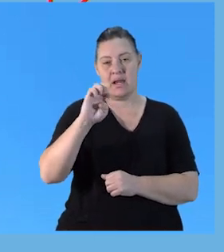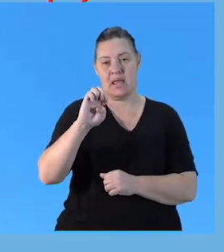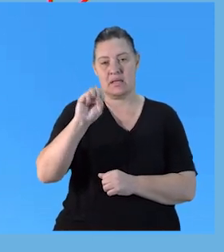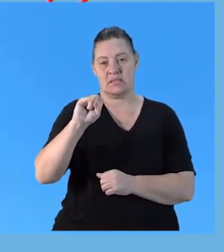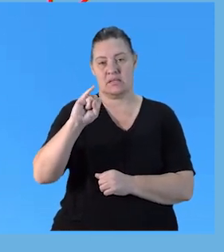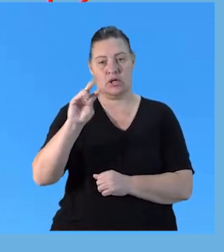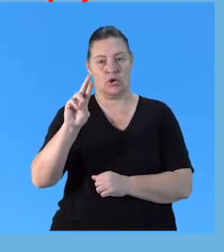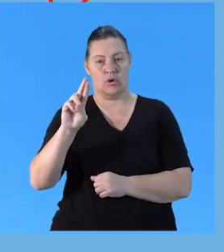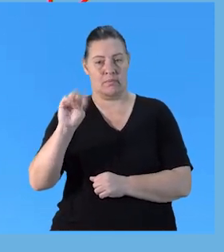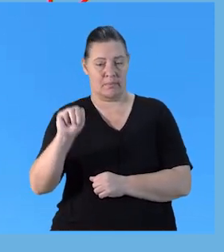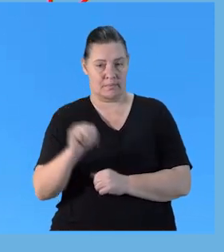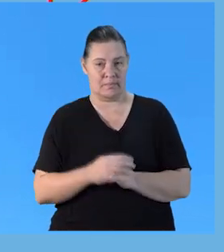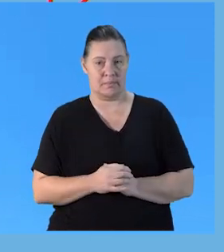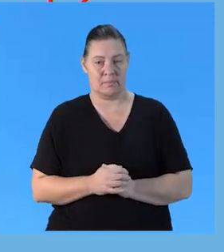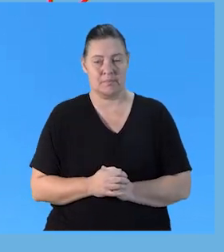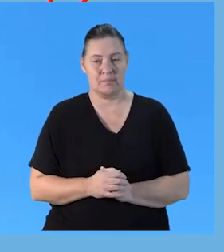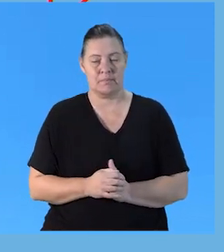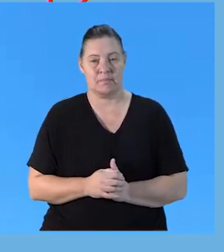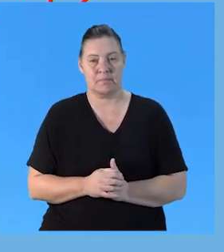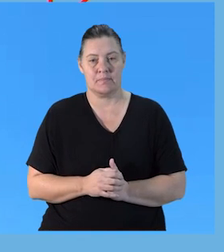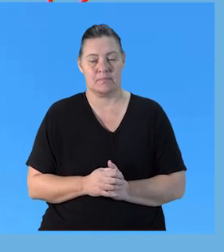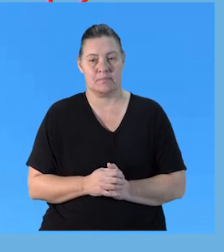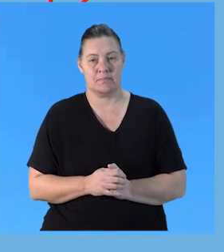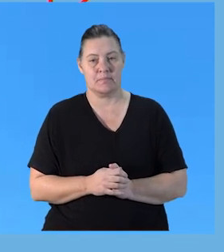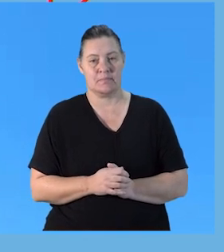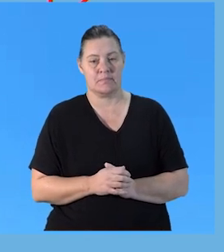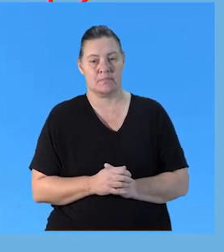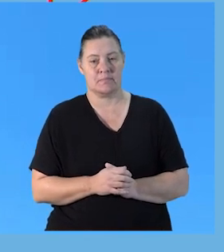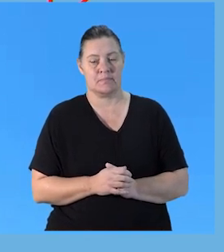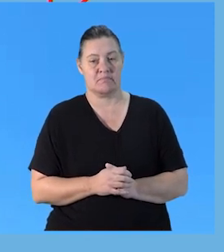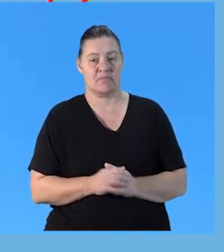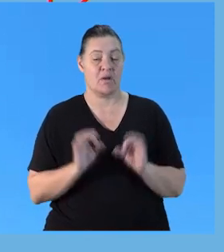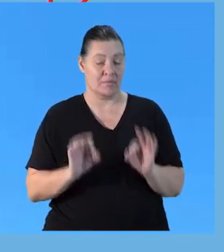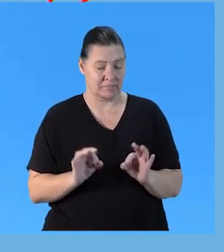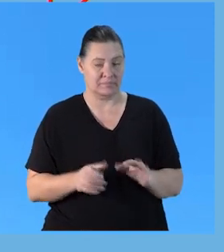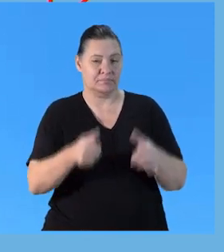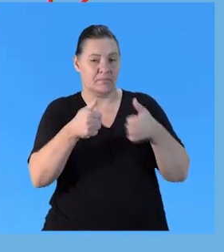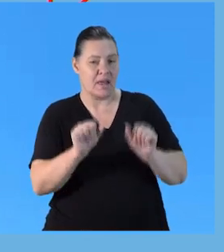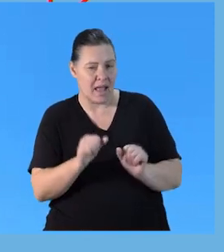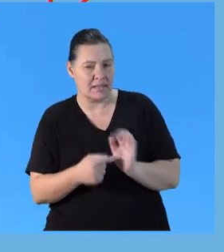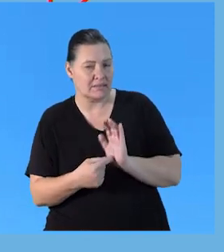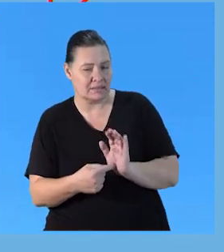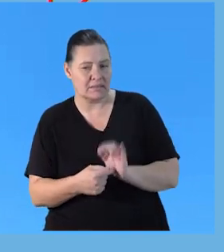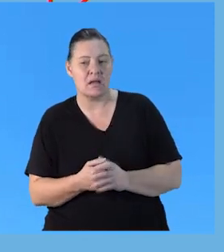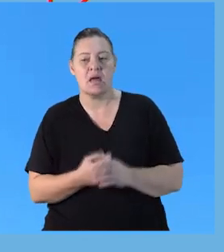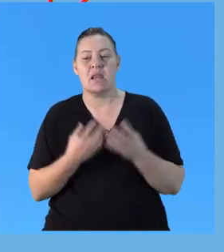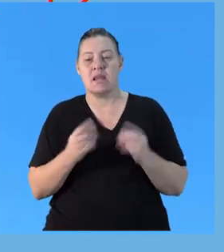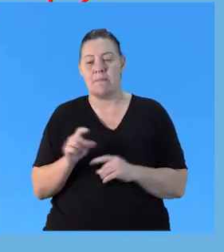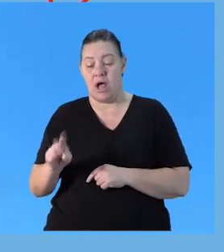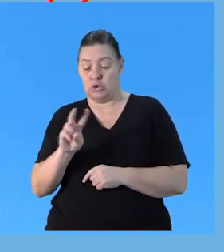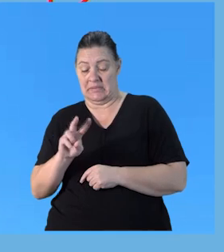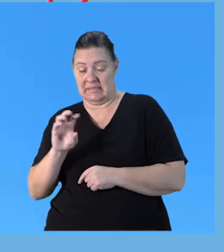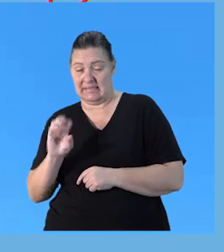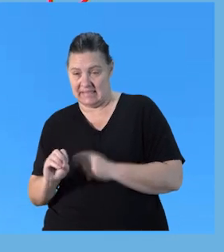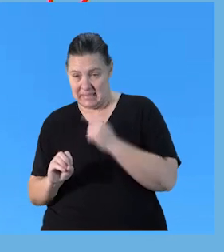Remember, the short one, it shows your negative terminal, and the longer one shows your positive terminal. So now, as